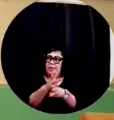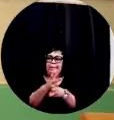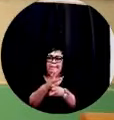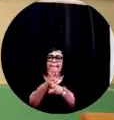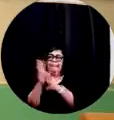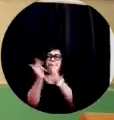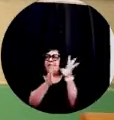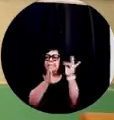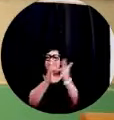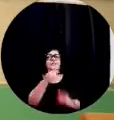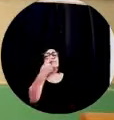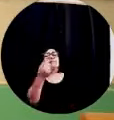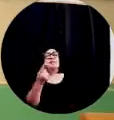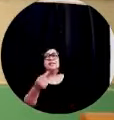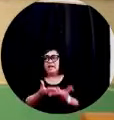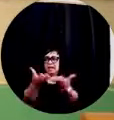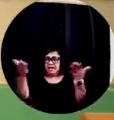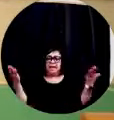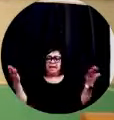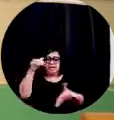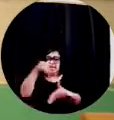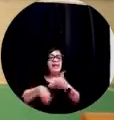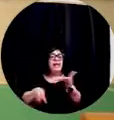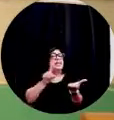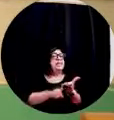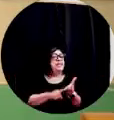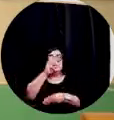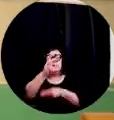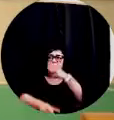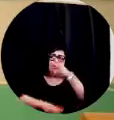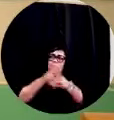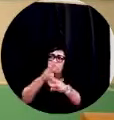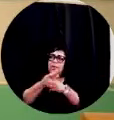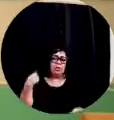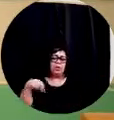is telling us that in this world, we will have tribulation.